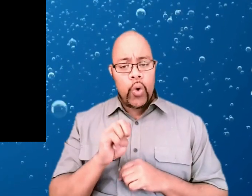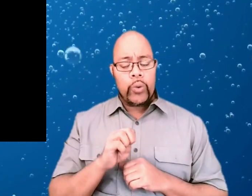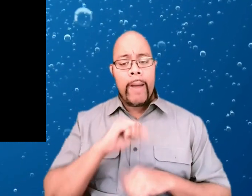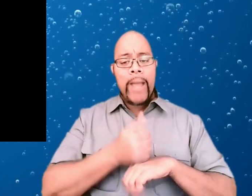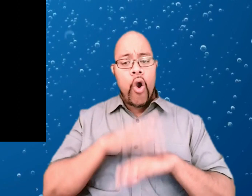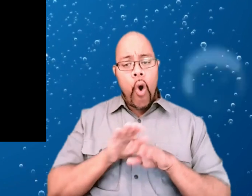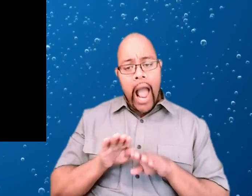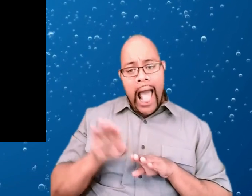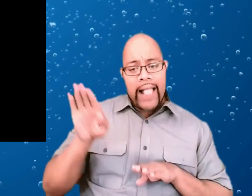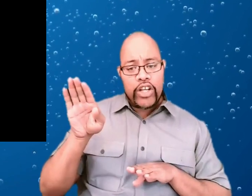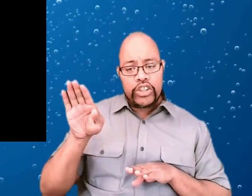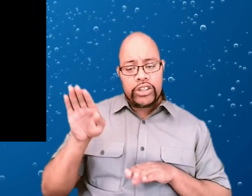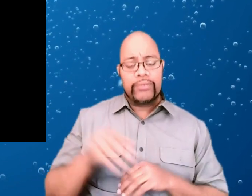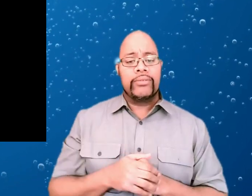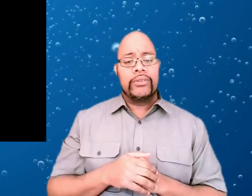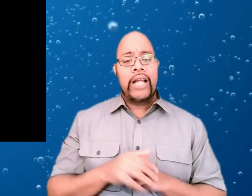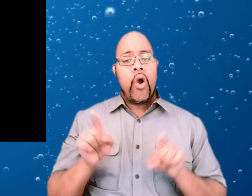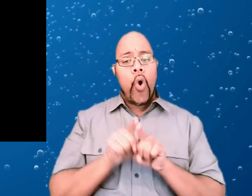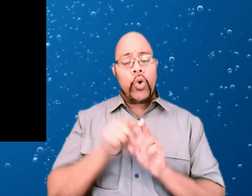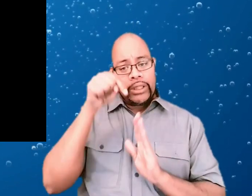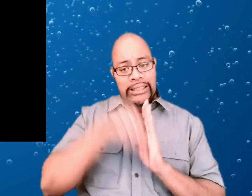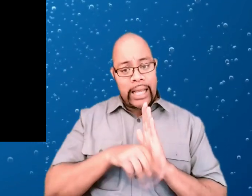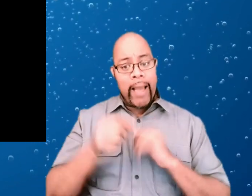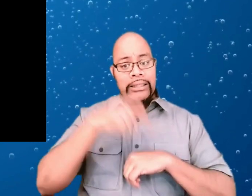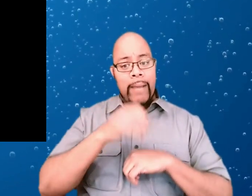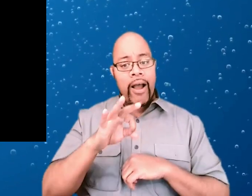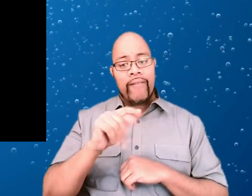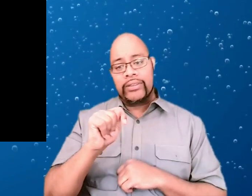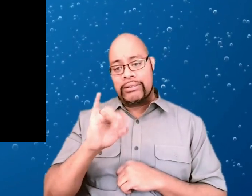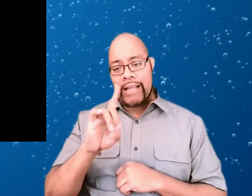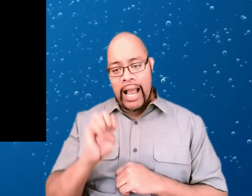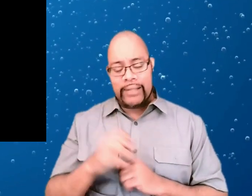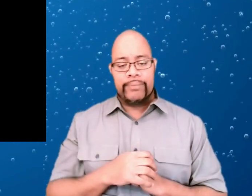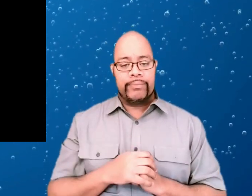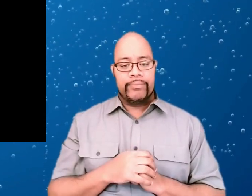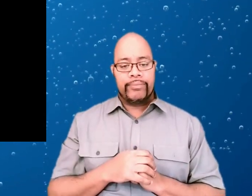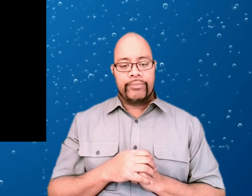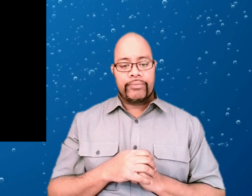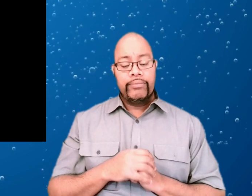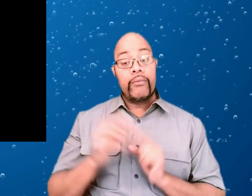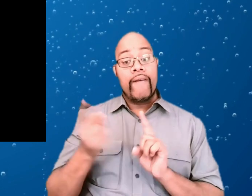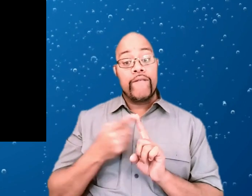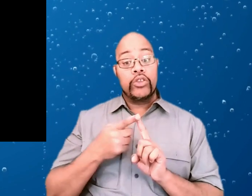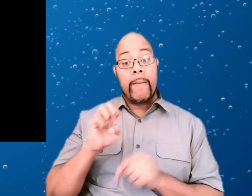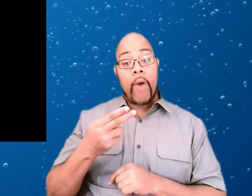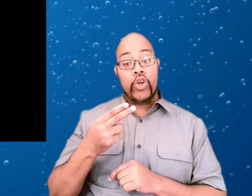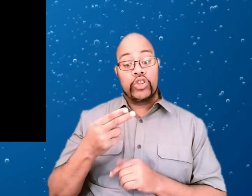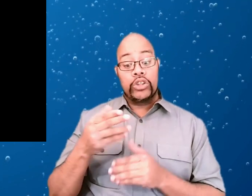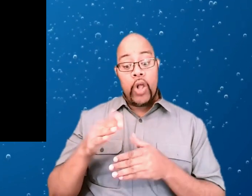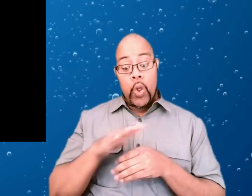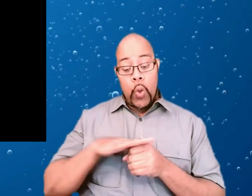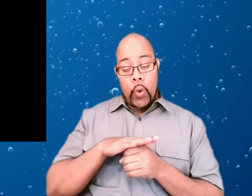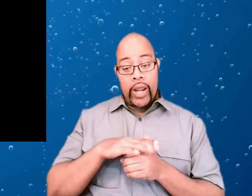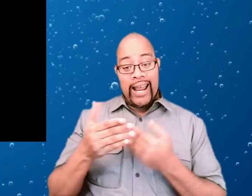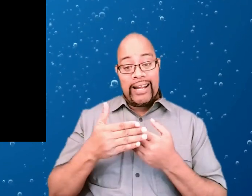zones based on elevation plus the depth and timing of the tides. Firstly, the marsh is located